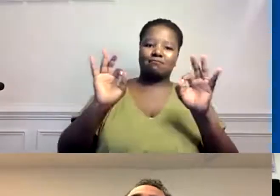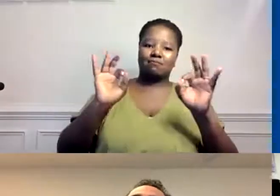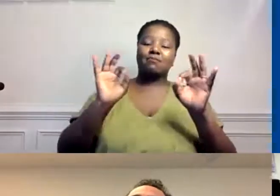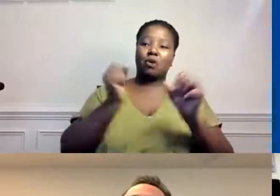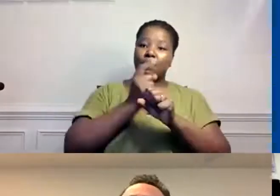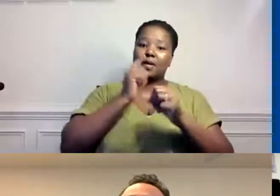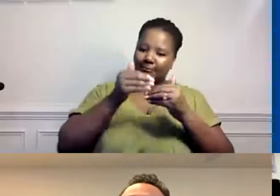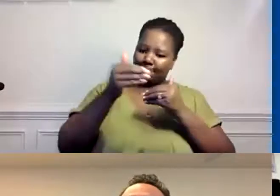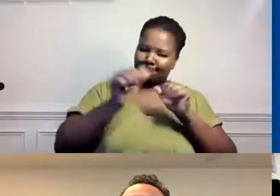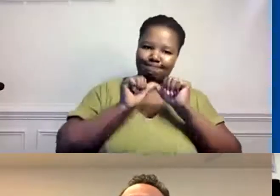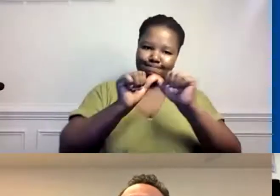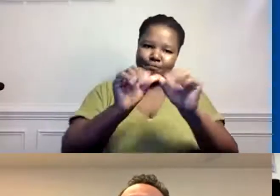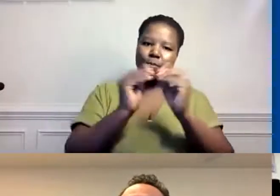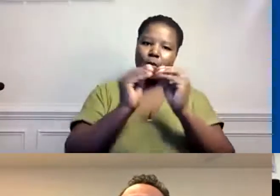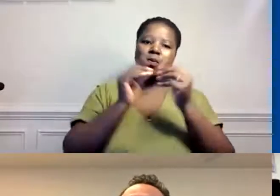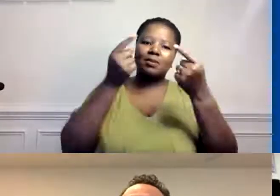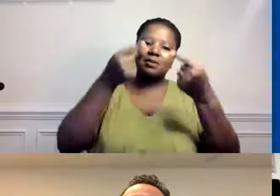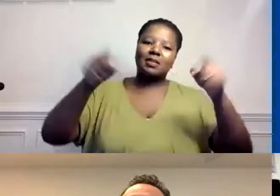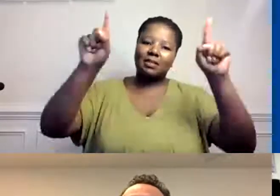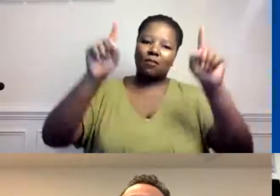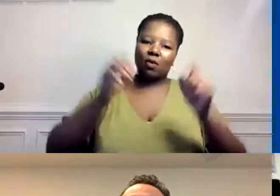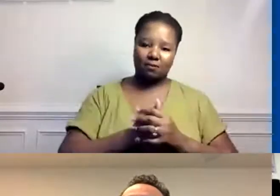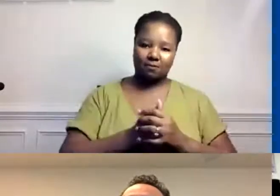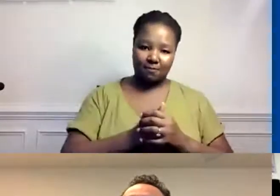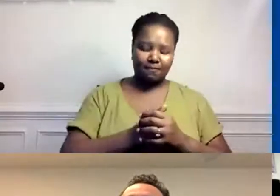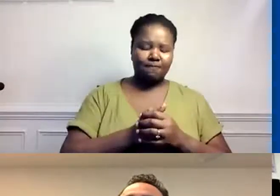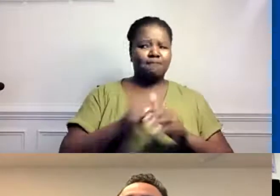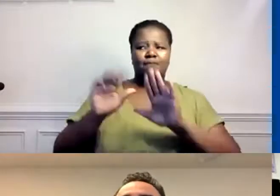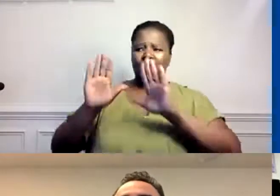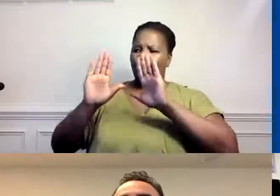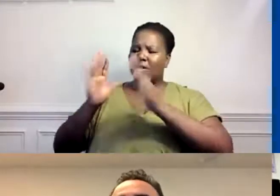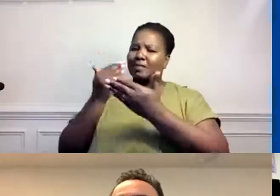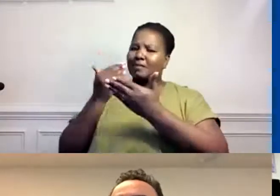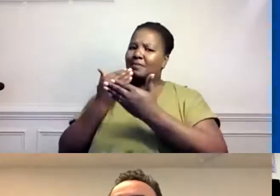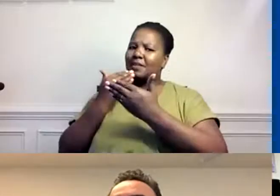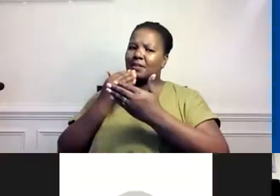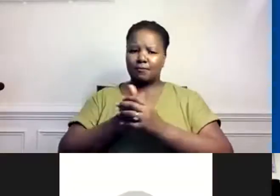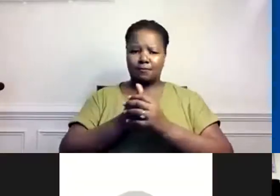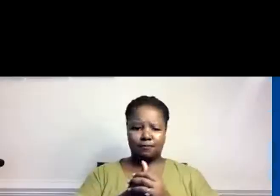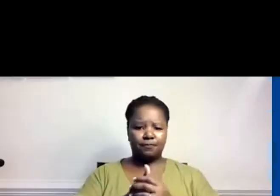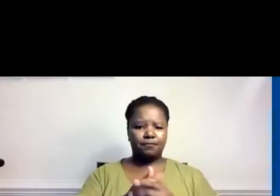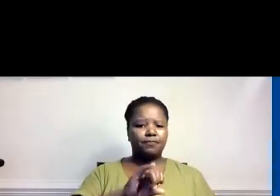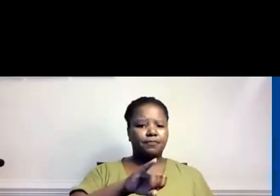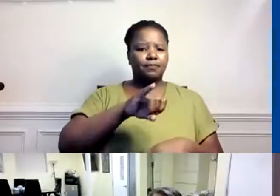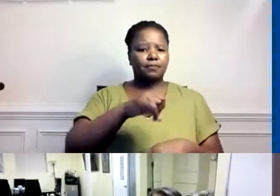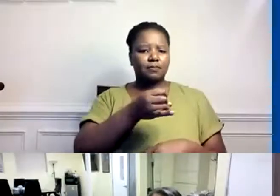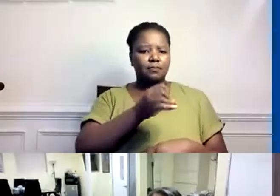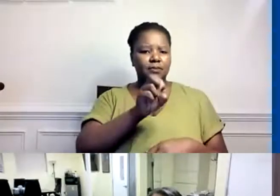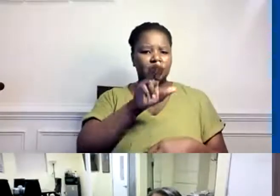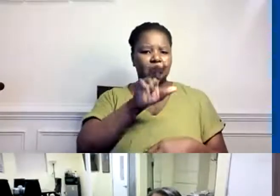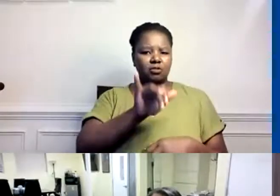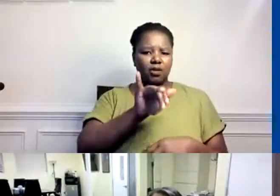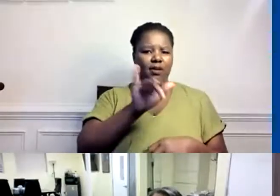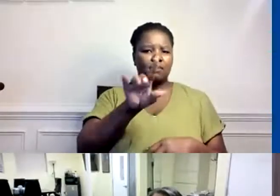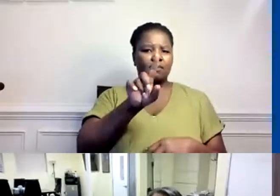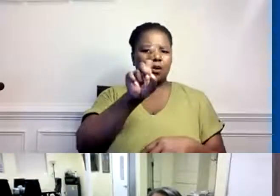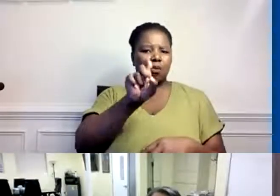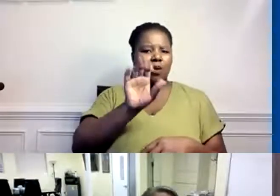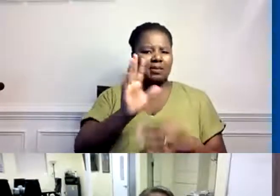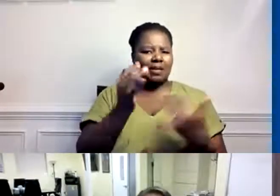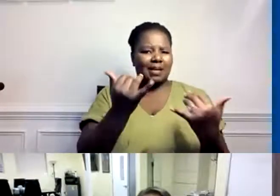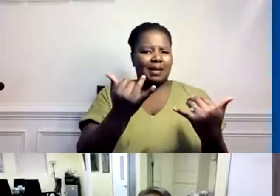continue to move forward. Awesome, thanks. One question, Jerry, Professor Collins